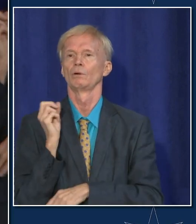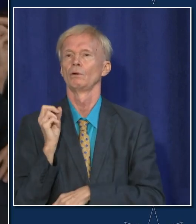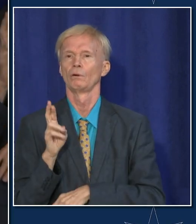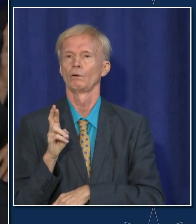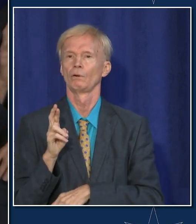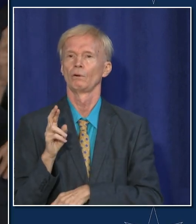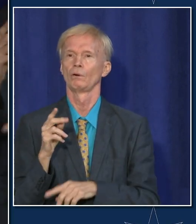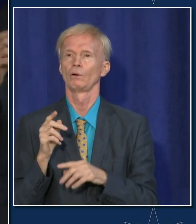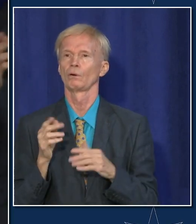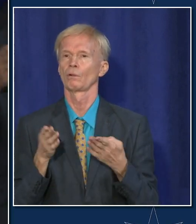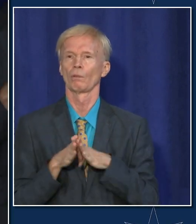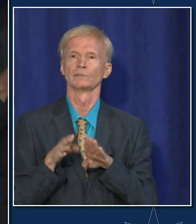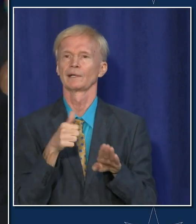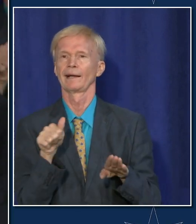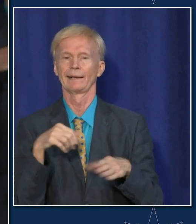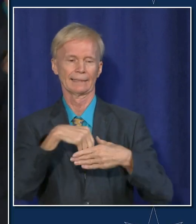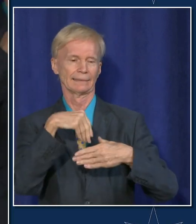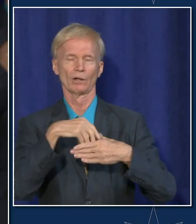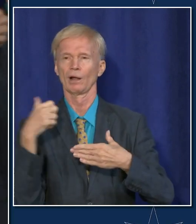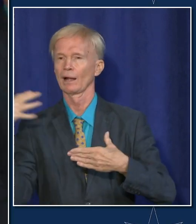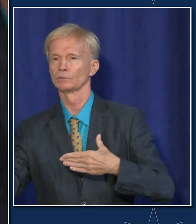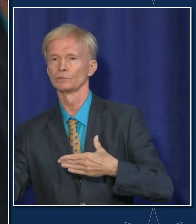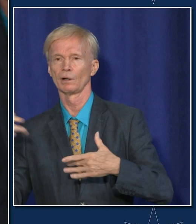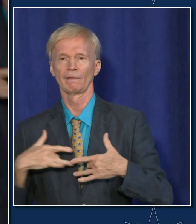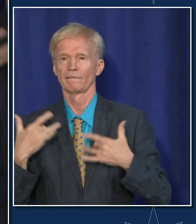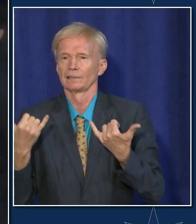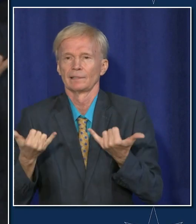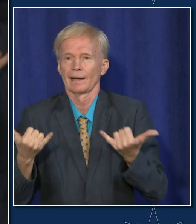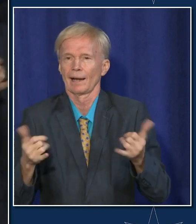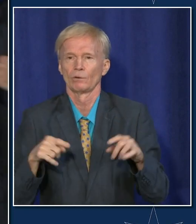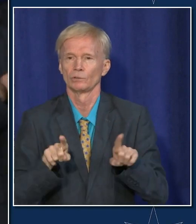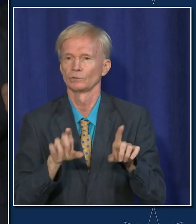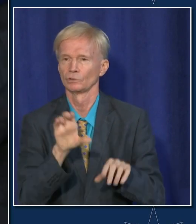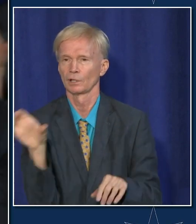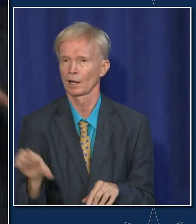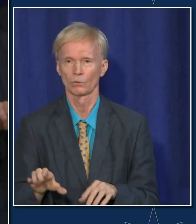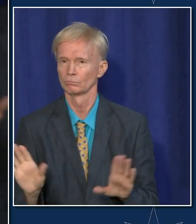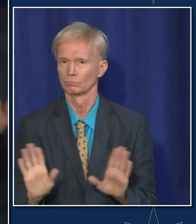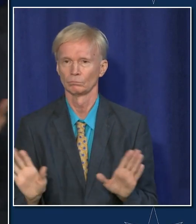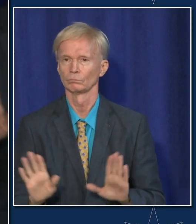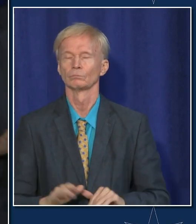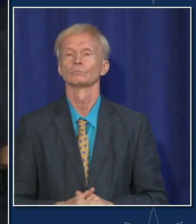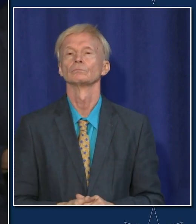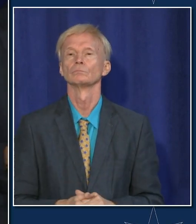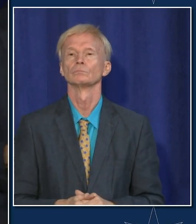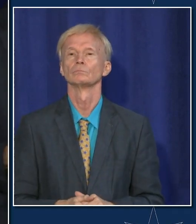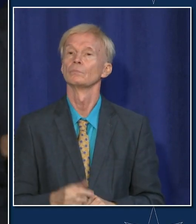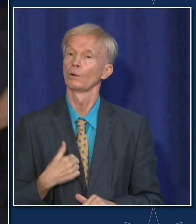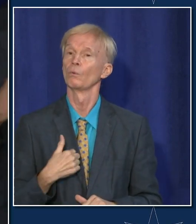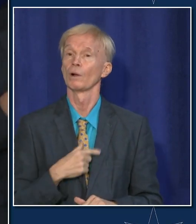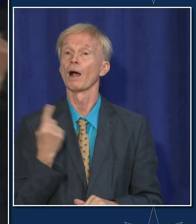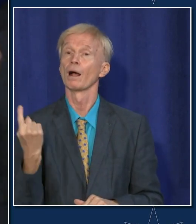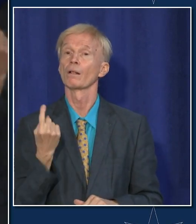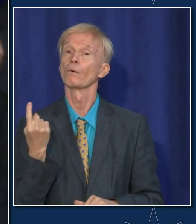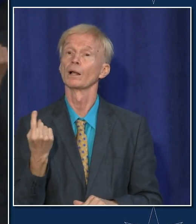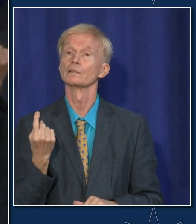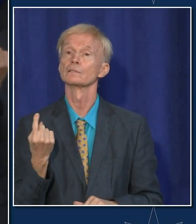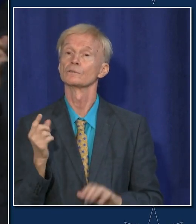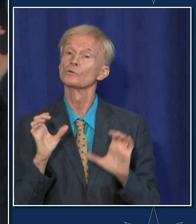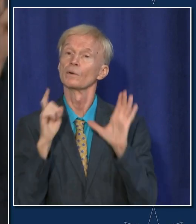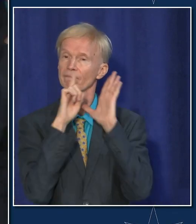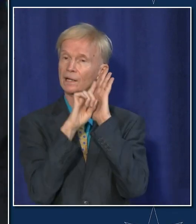in Chicago at this point, indoor or outdoor. As always, we continue to obviously do the work,